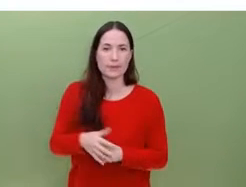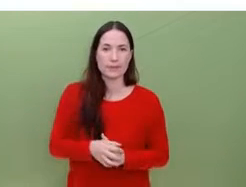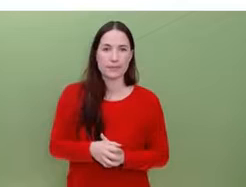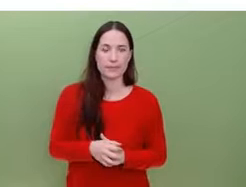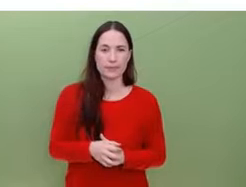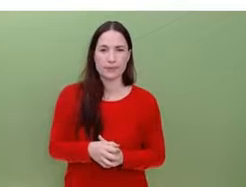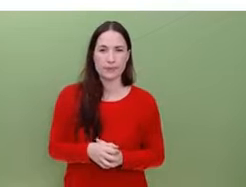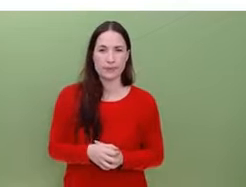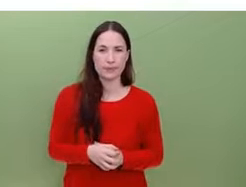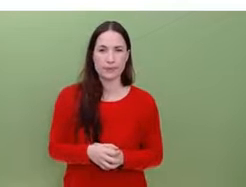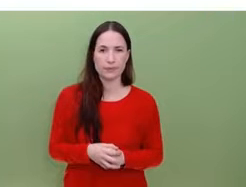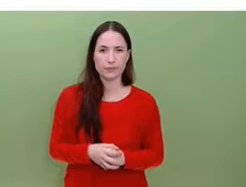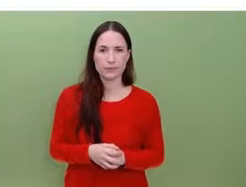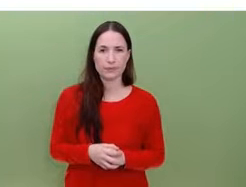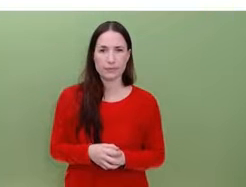Okay, so